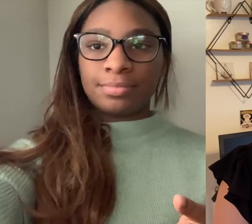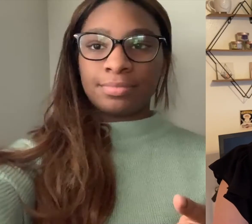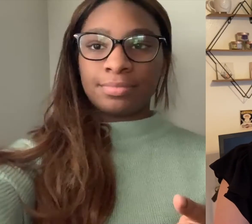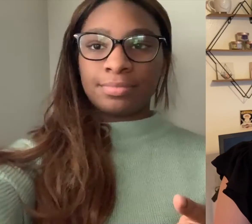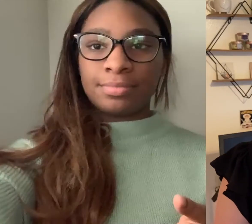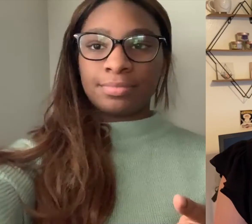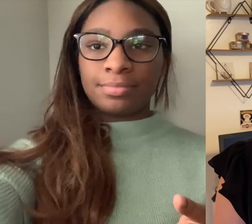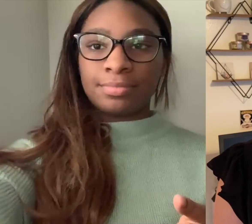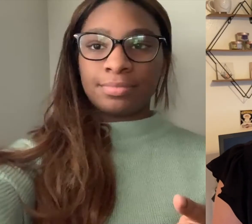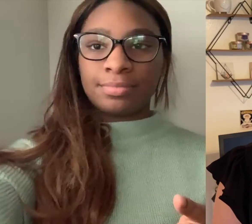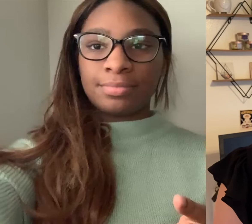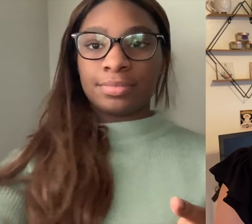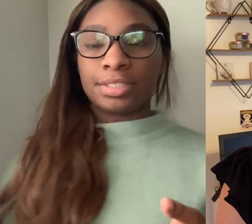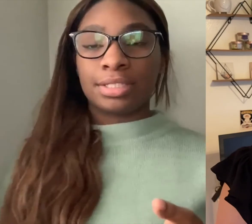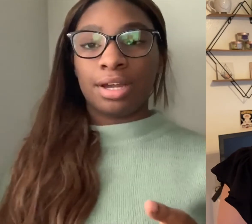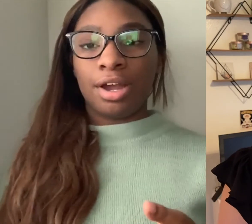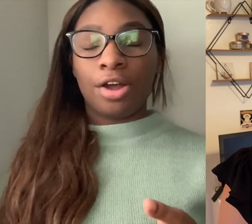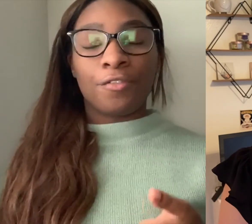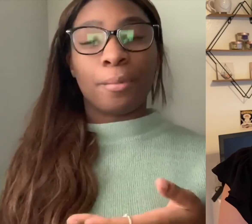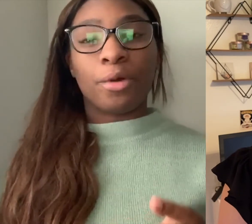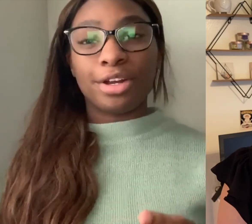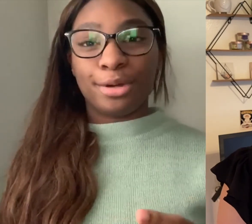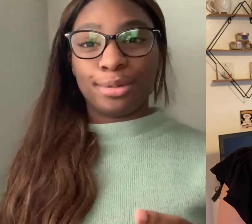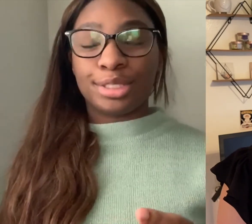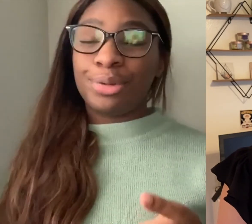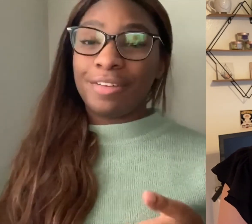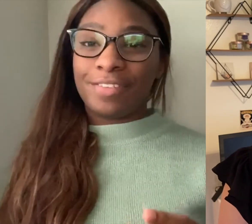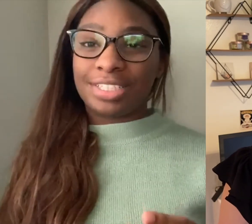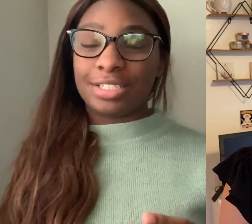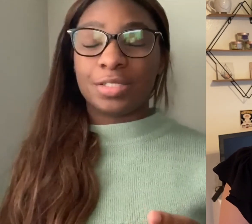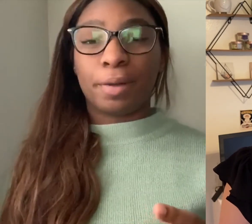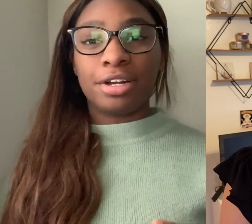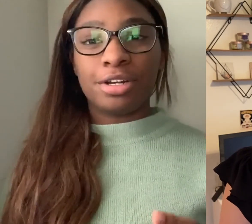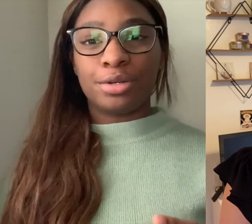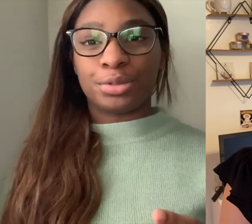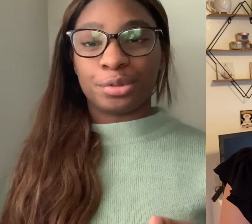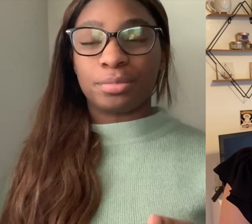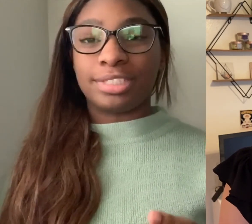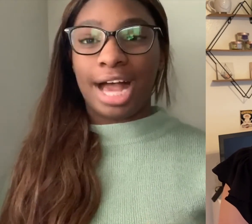That is all the news we have for you today. For more news, you can visit